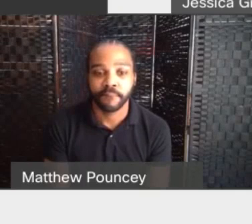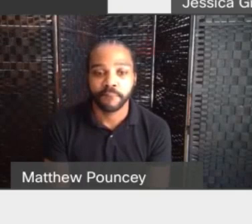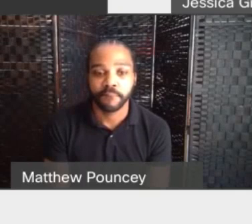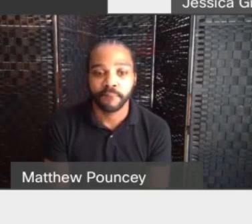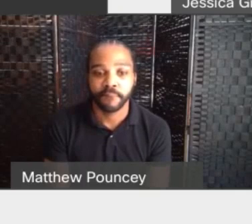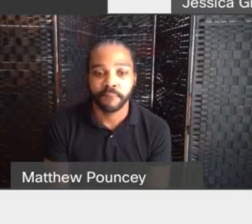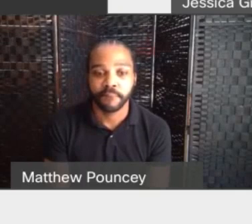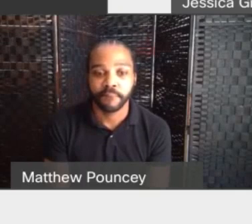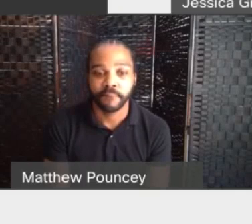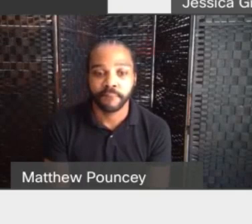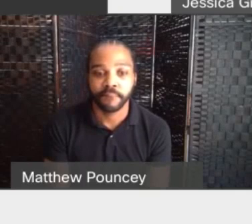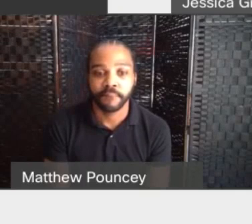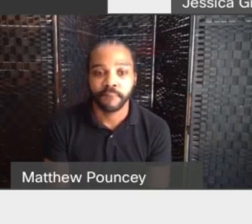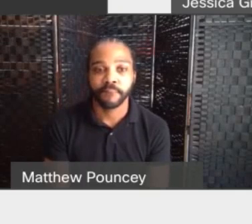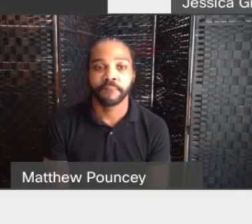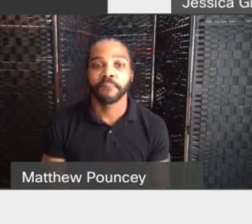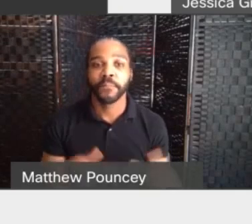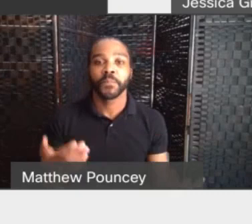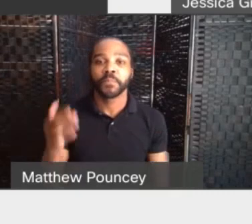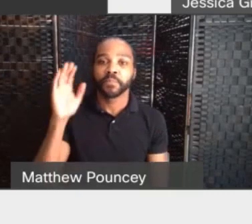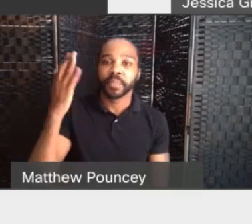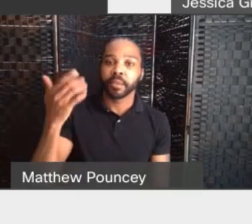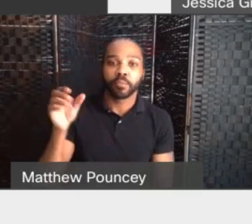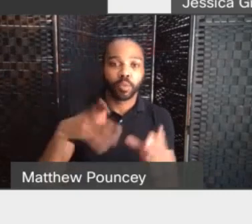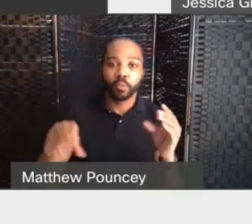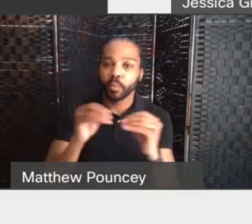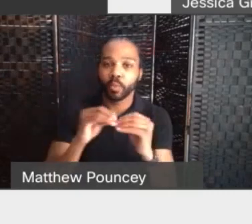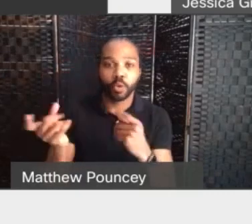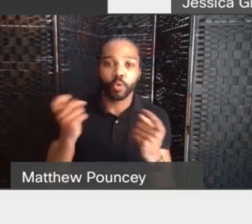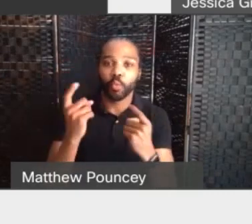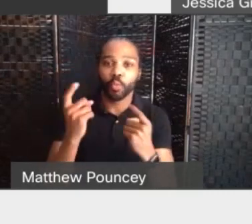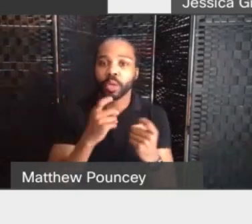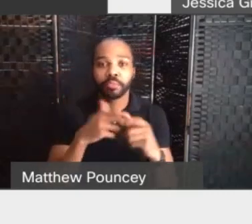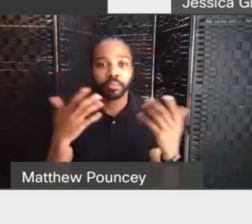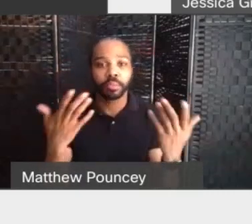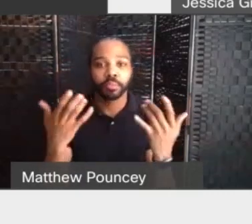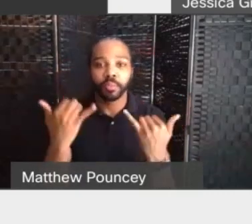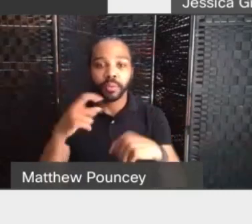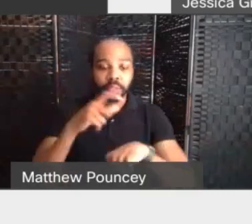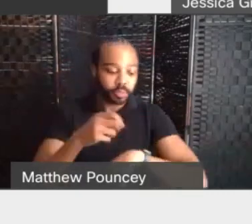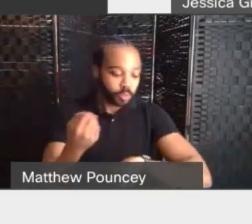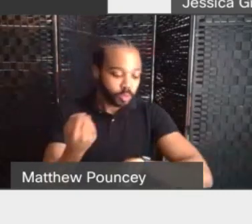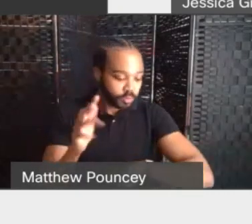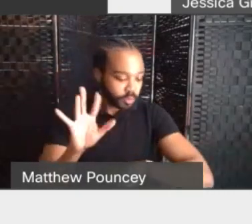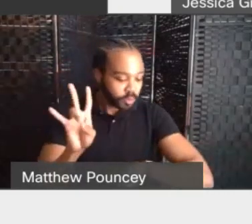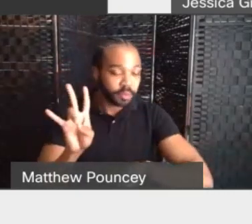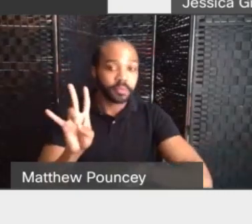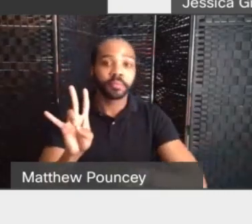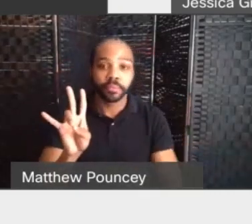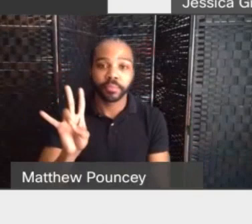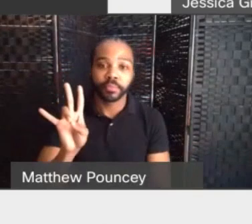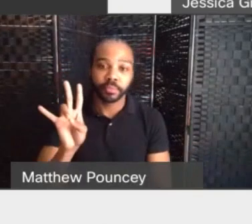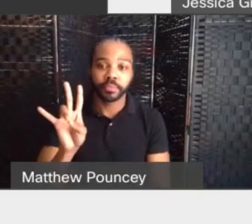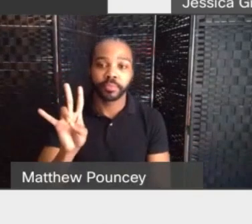So it appears we have no additional questions. It's 12:57. We'll just leave